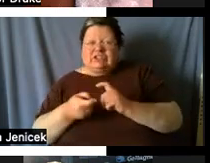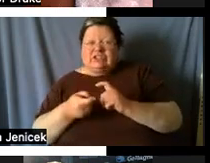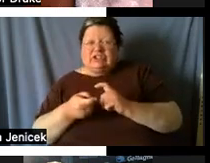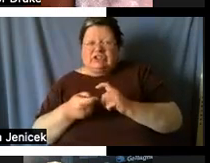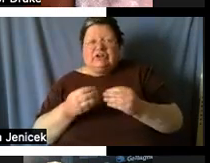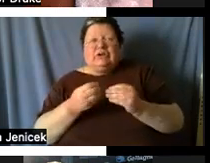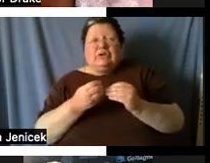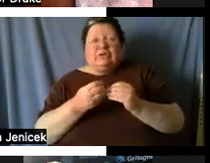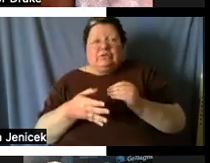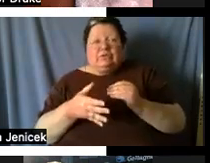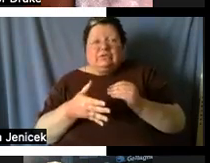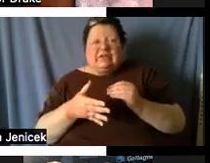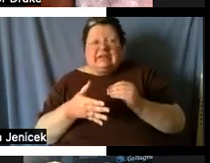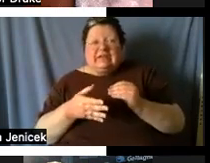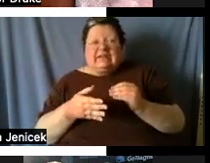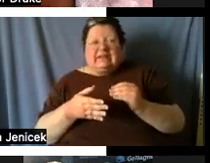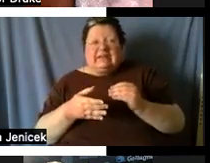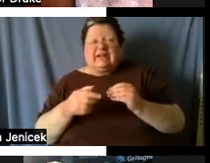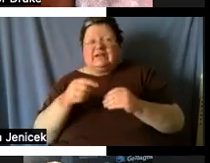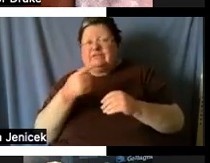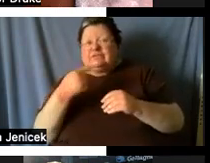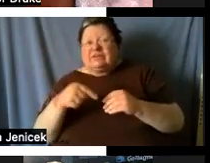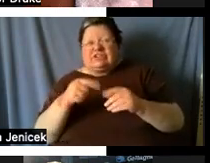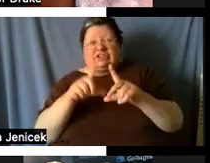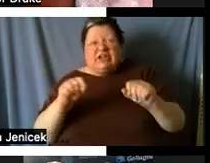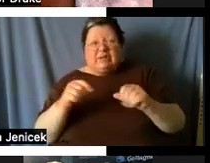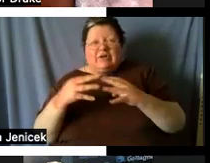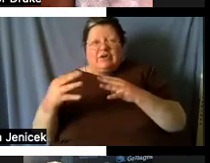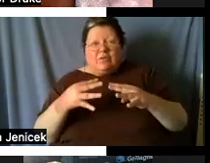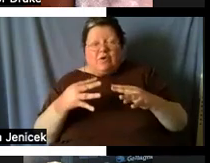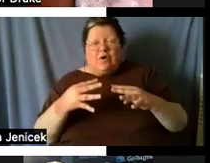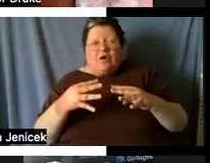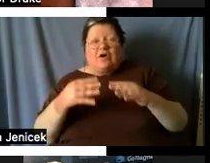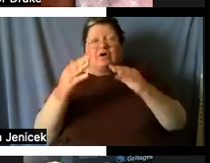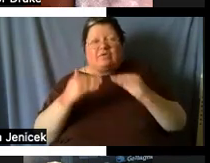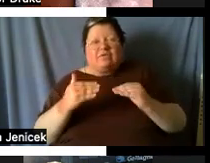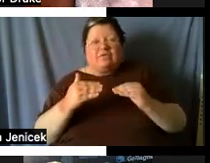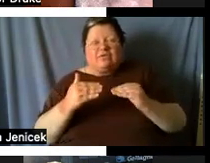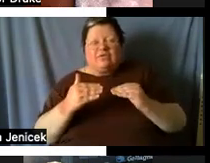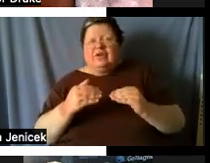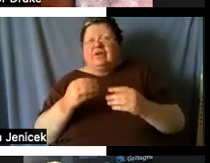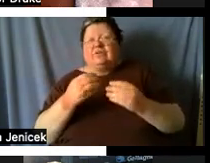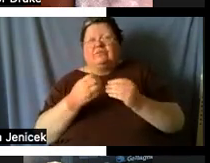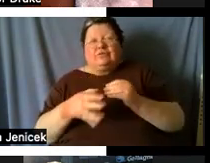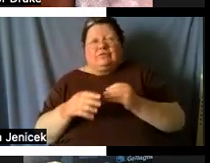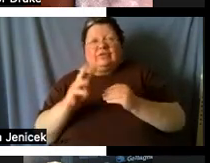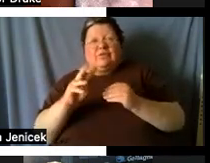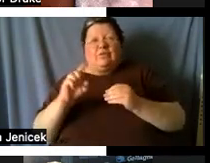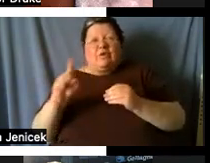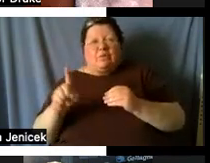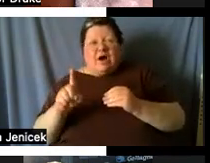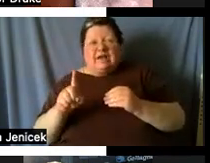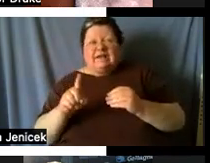Losing the Russo-Japanese War brought change. Losing World War I brought change, the Russian Revolution. Losing the